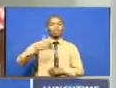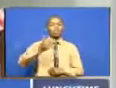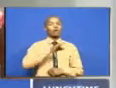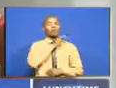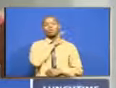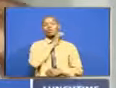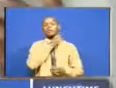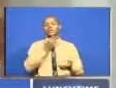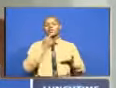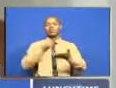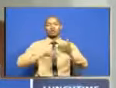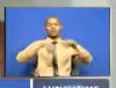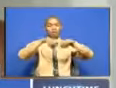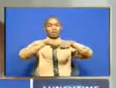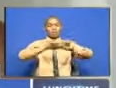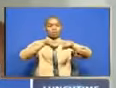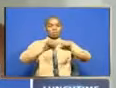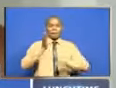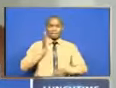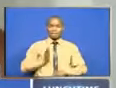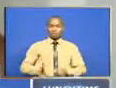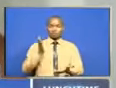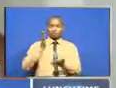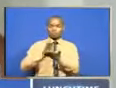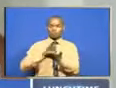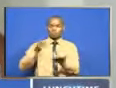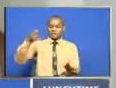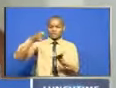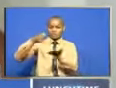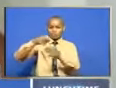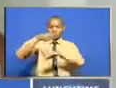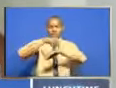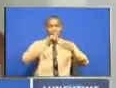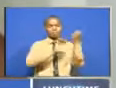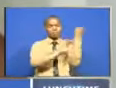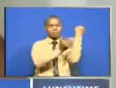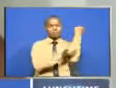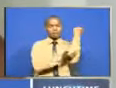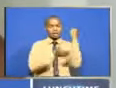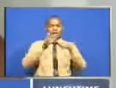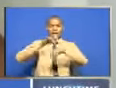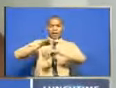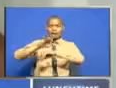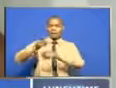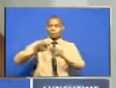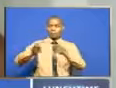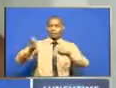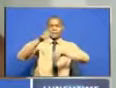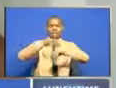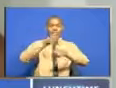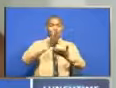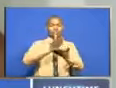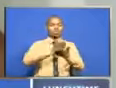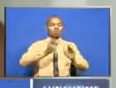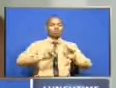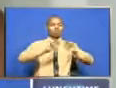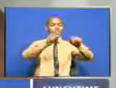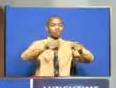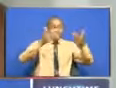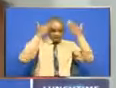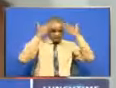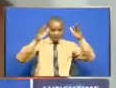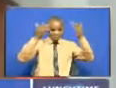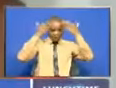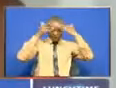bodabodas wanachangia sana na hizi stories za early pregnancies. Lakini this round hata savenye tulifanya paka kwa mabodabodas,